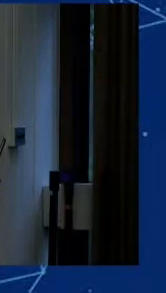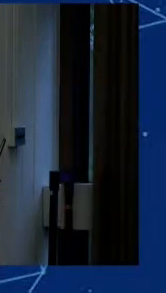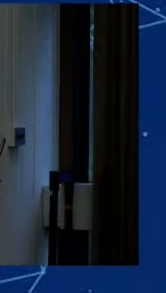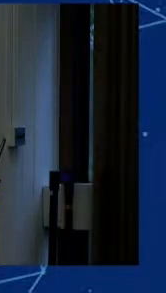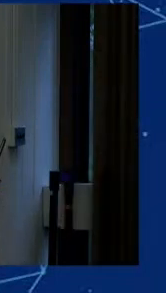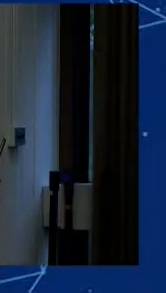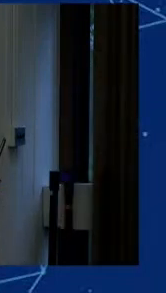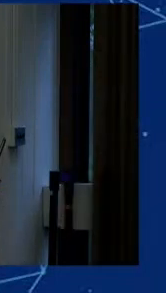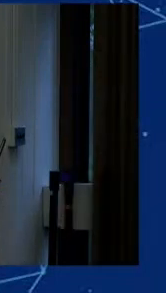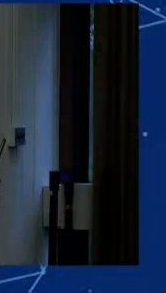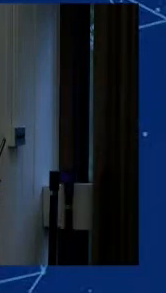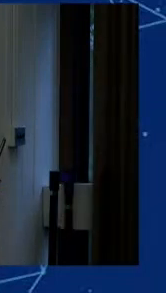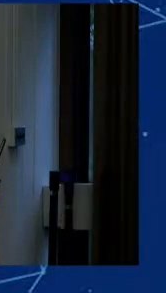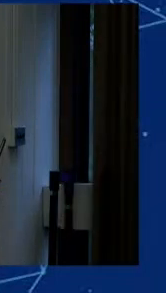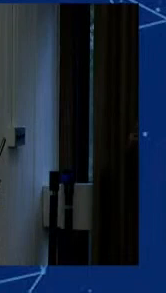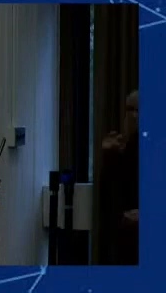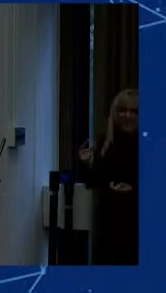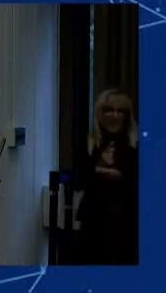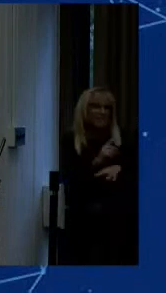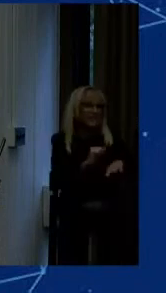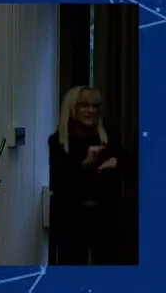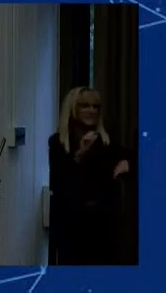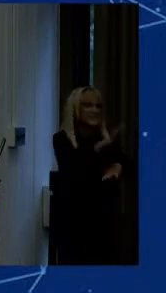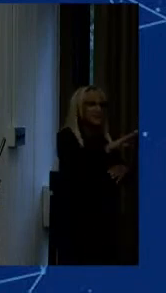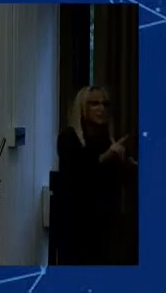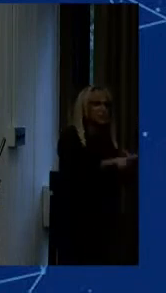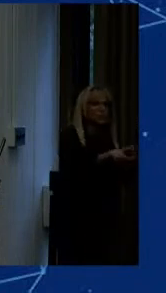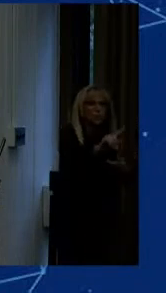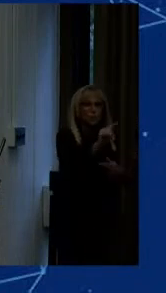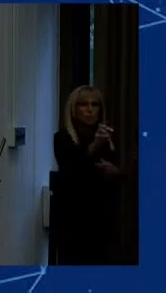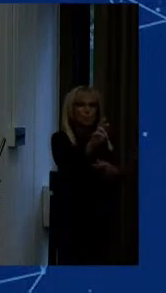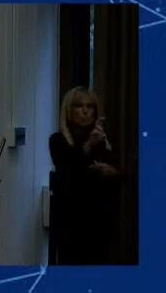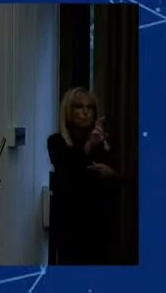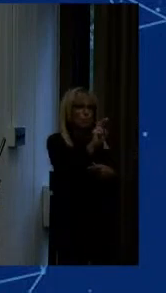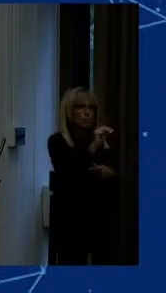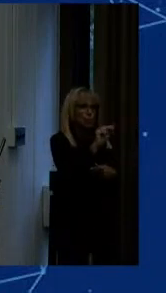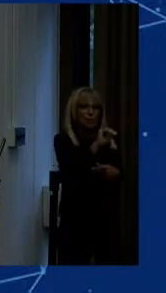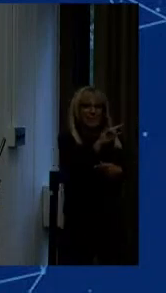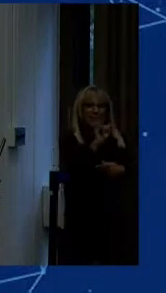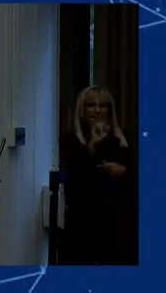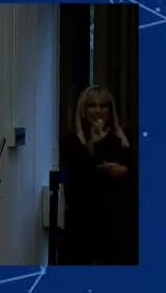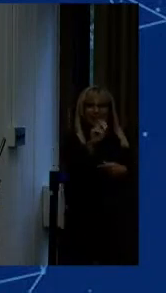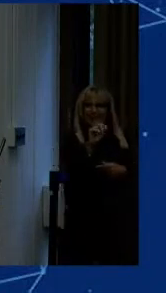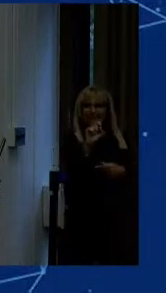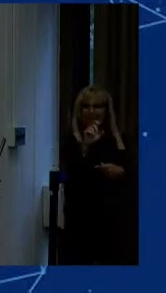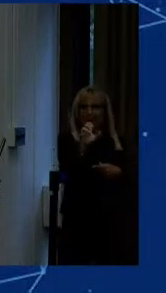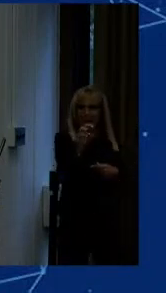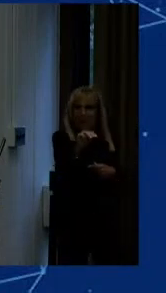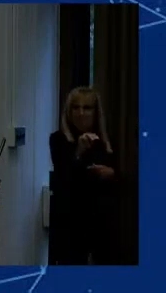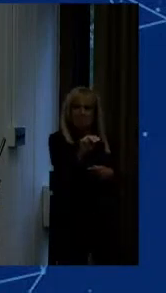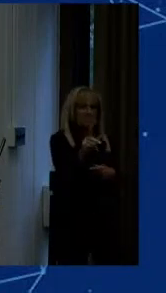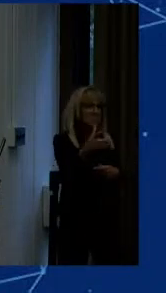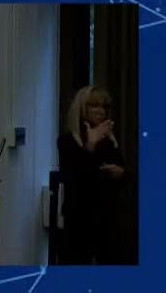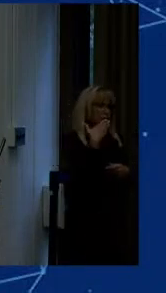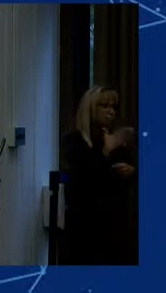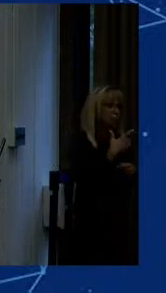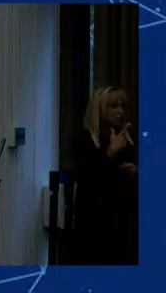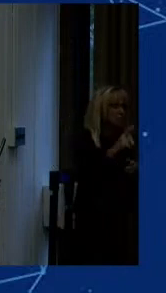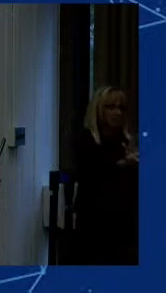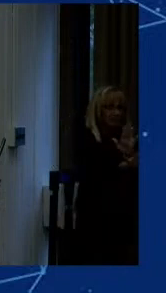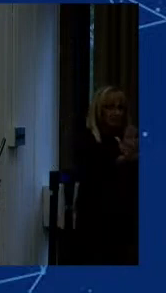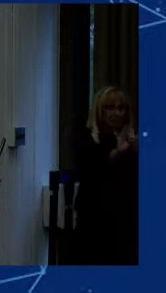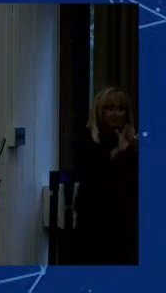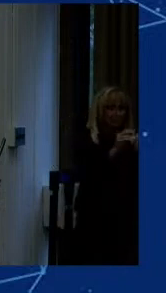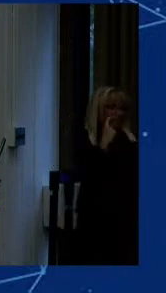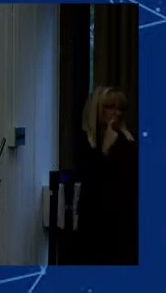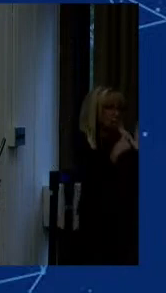to Turnitin.com. And, you know, that's something, I don't know if you played around with this, any of you, but Turnitin.com is pretty good at detecting AI